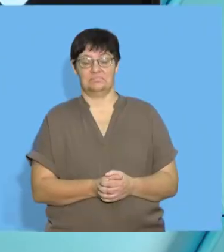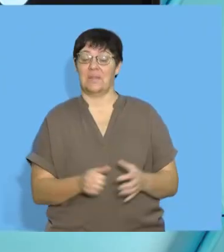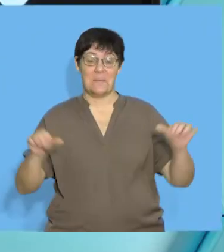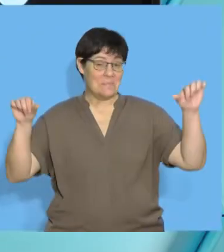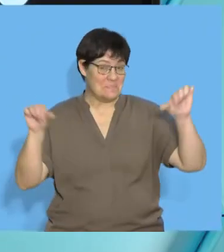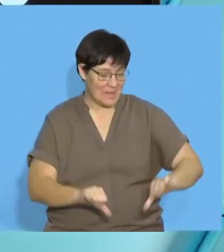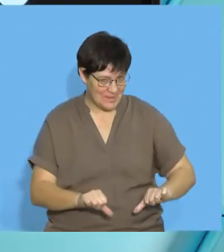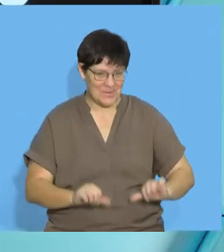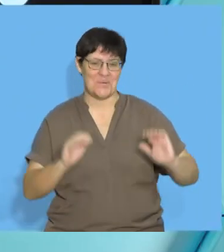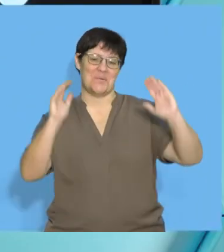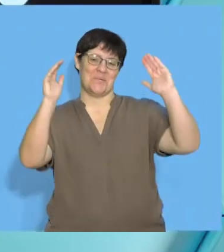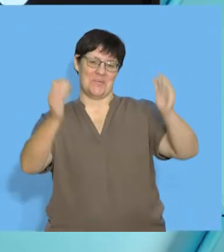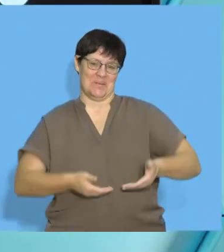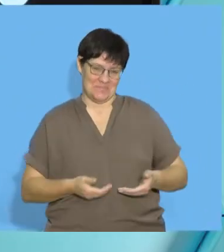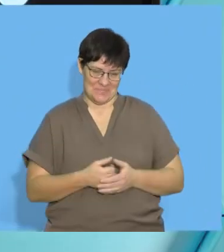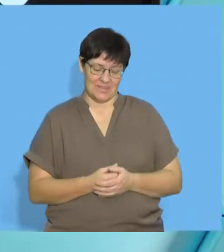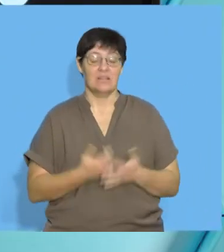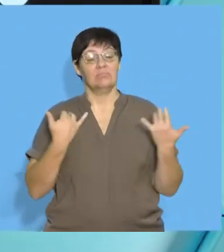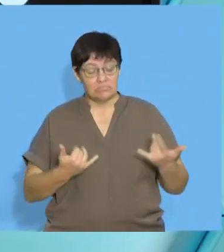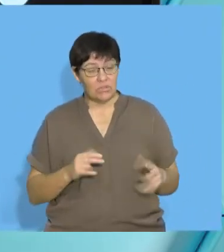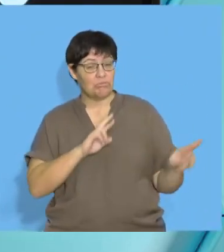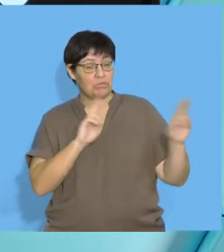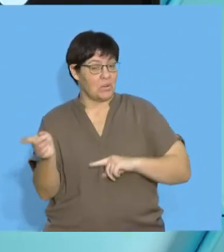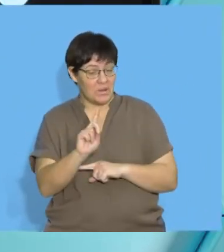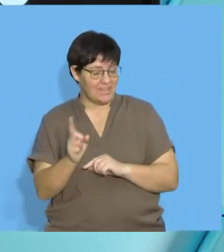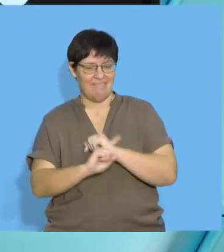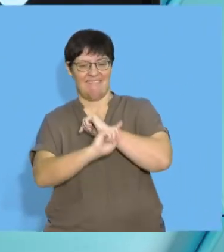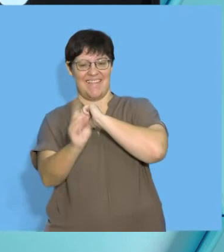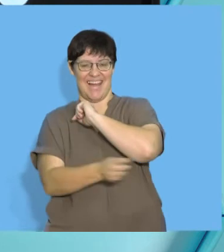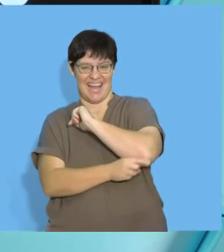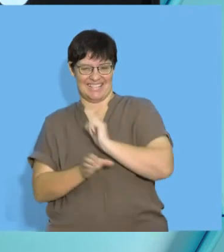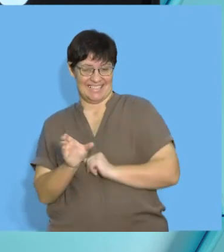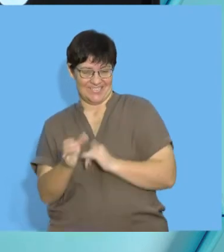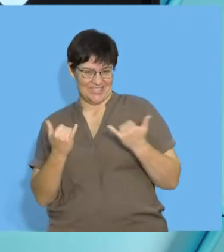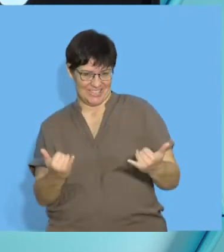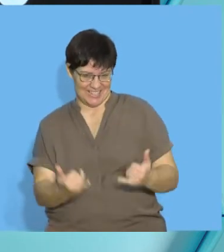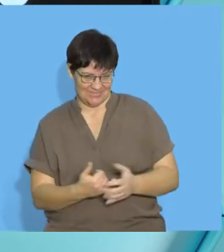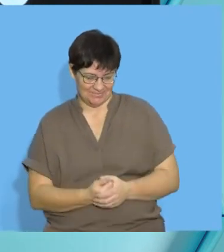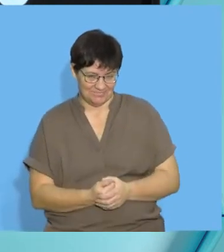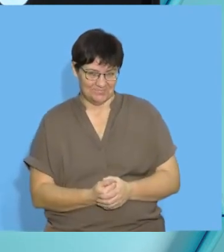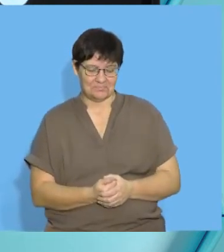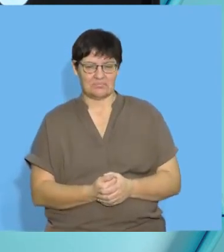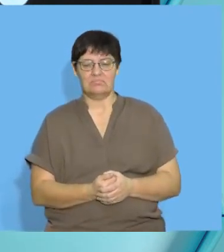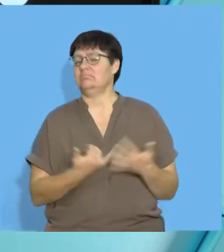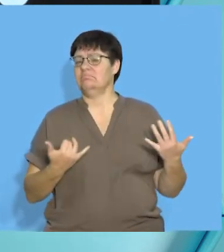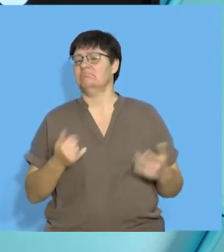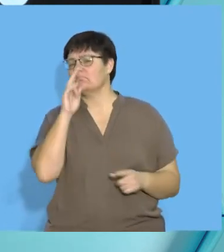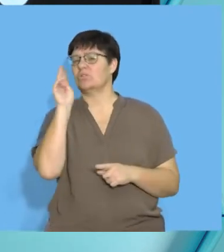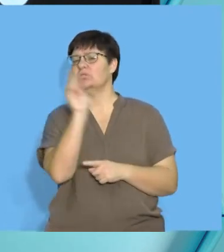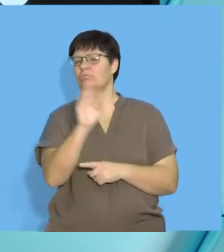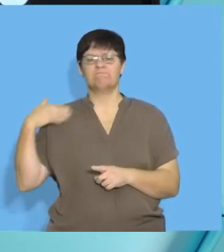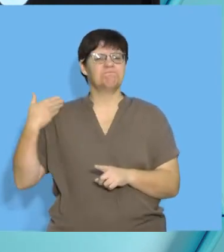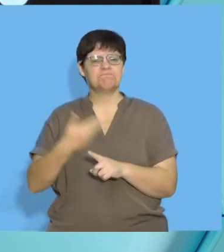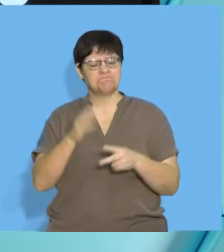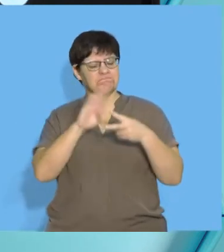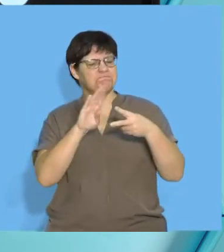Welcome back, Life Sciences. We're ready for the last segment, all right, of this session. What have we looked at so